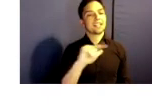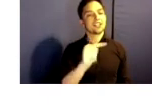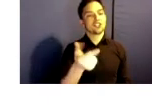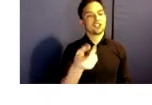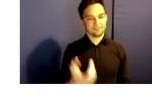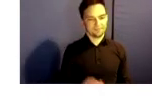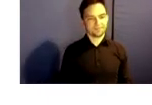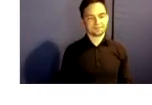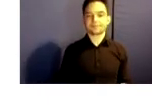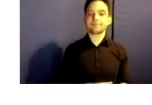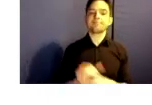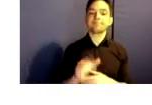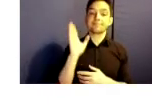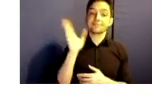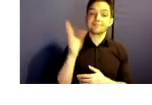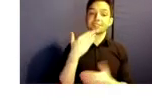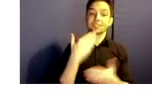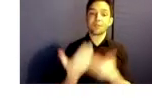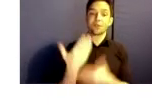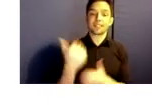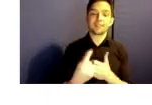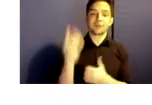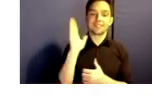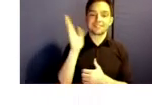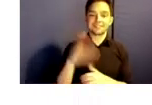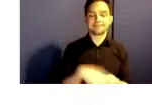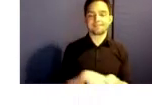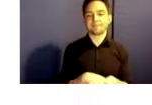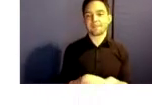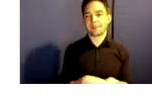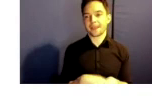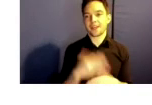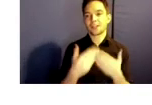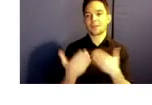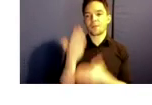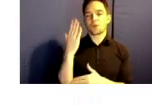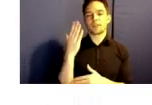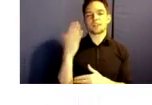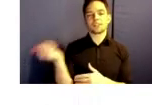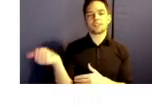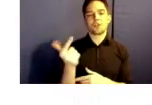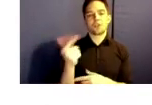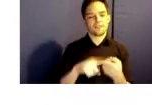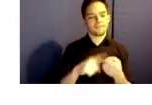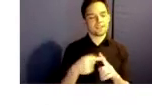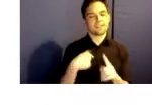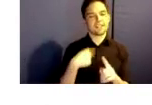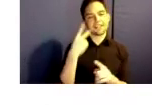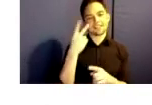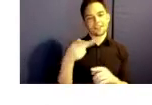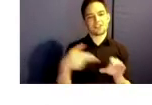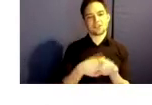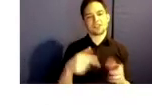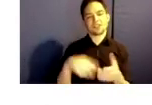So, hi, good morning, everyone, and good morning to all the friends that I saw join this